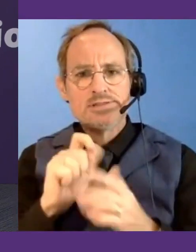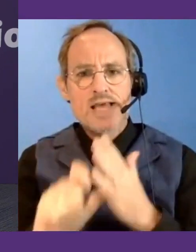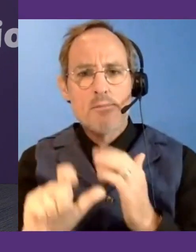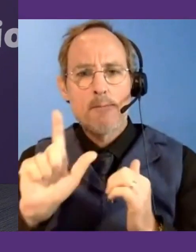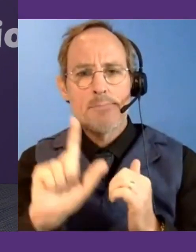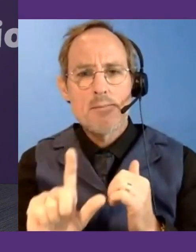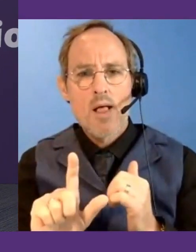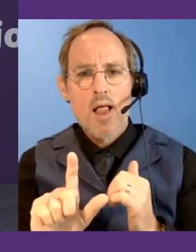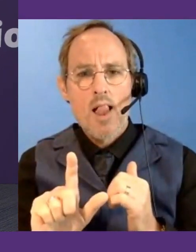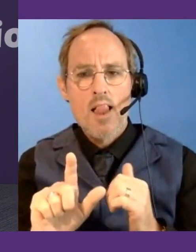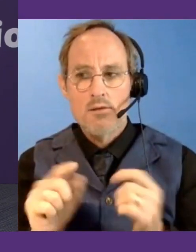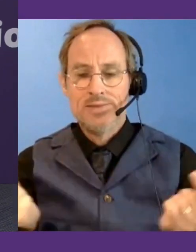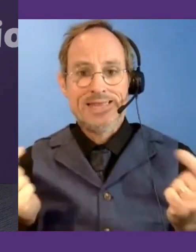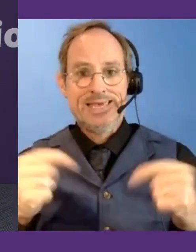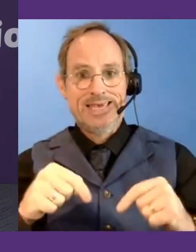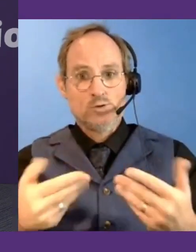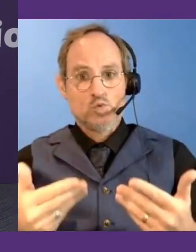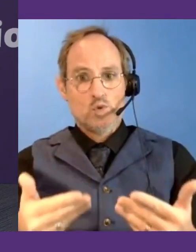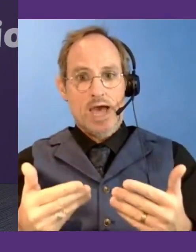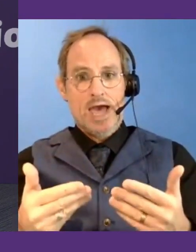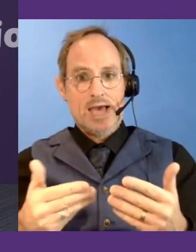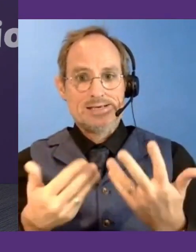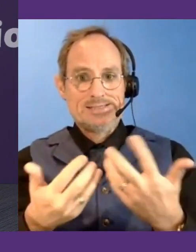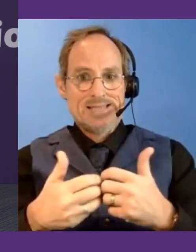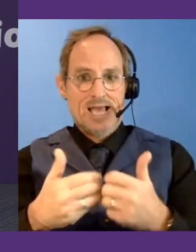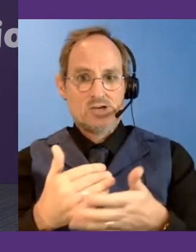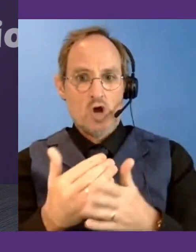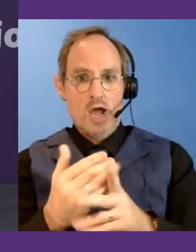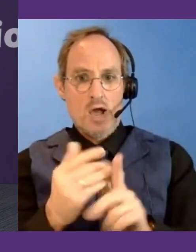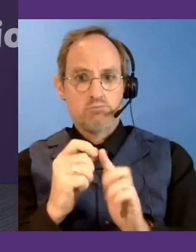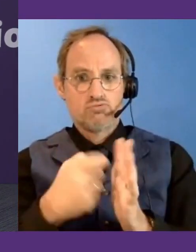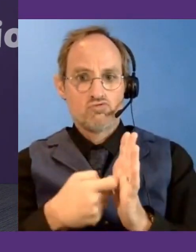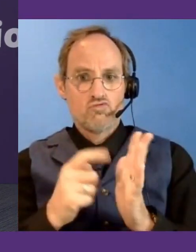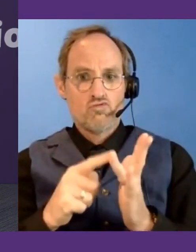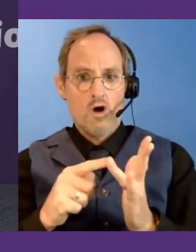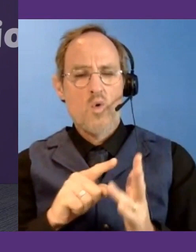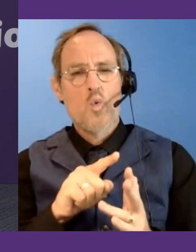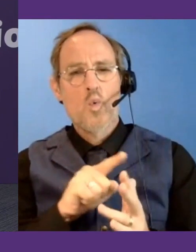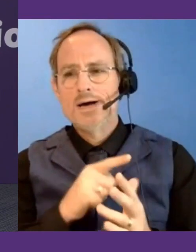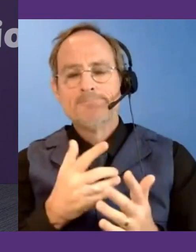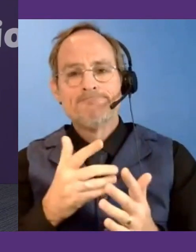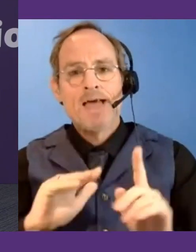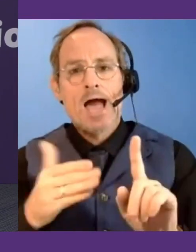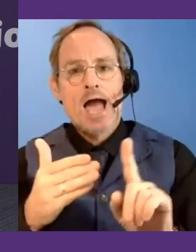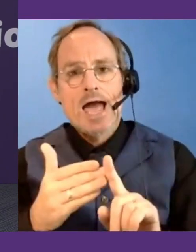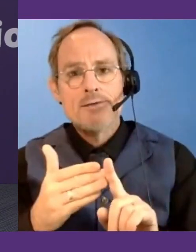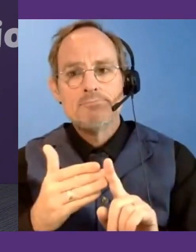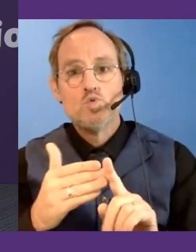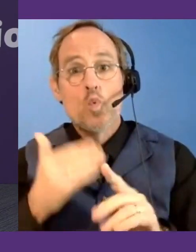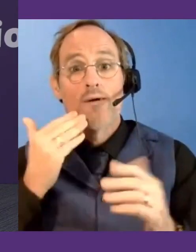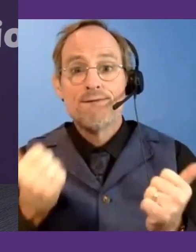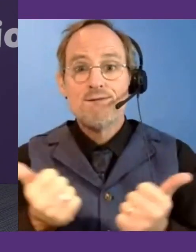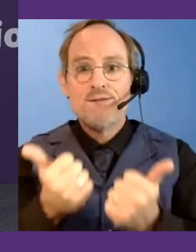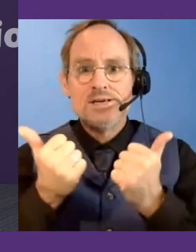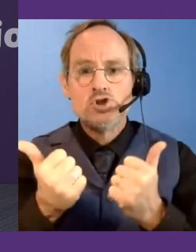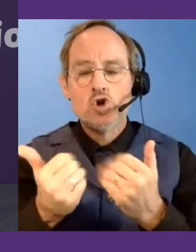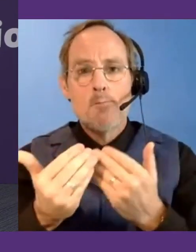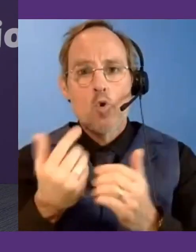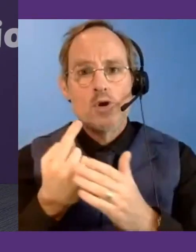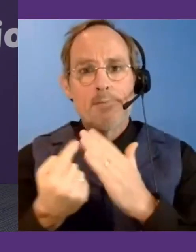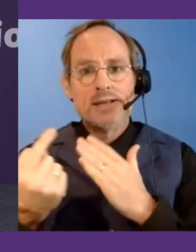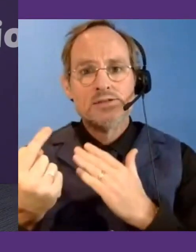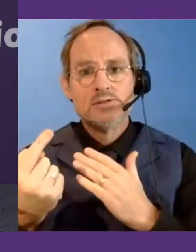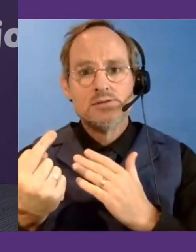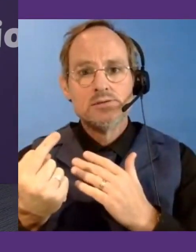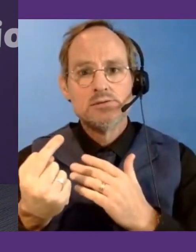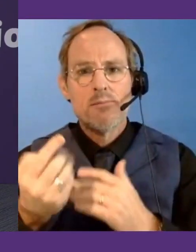point of us being here in TechShare Pro is that somebody on the other end of this does something more independently, is able to do something they couldn't do before, that the app that